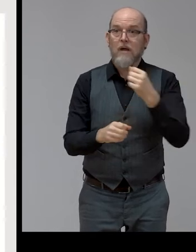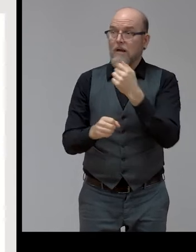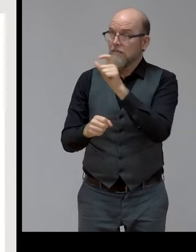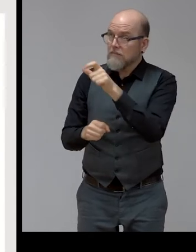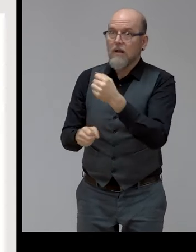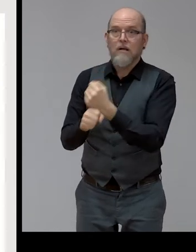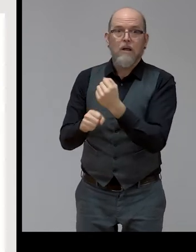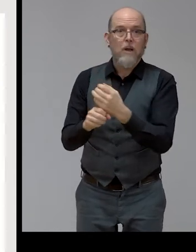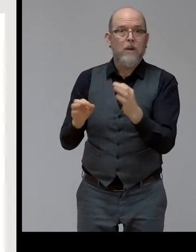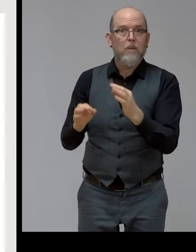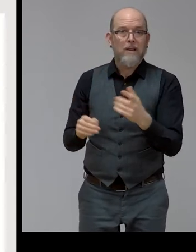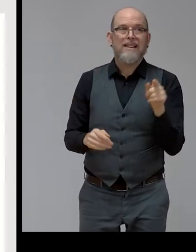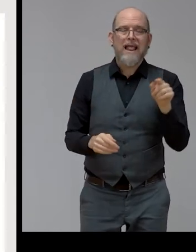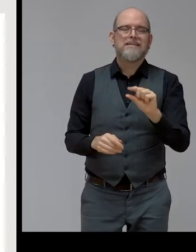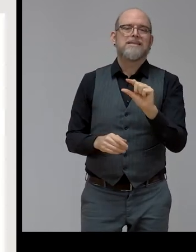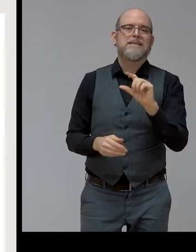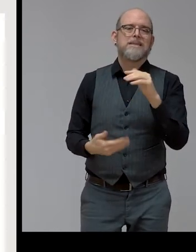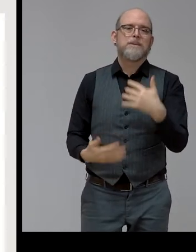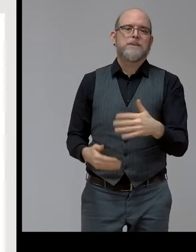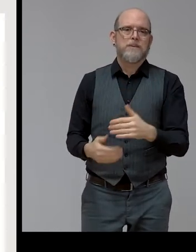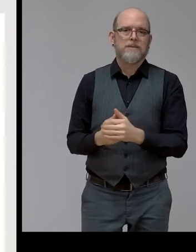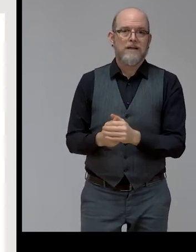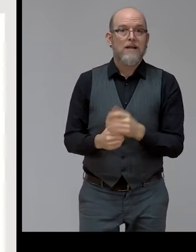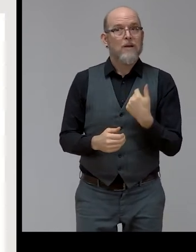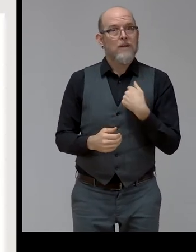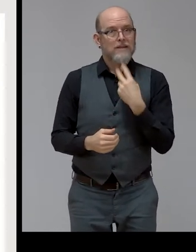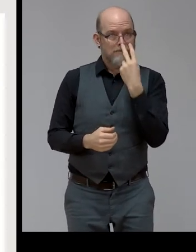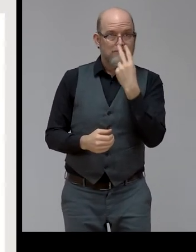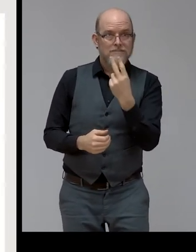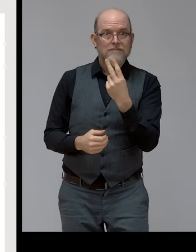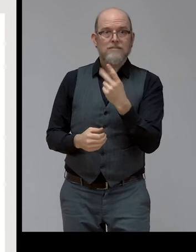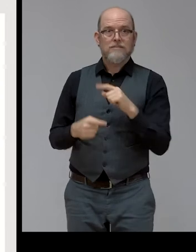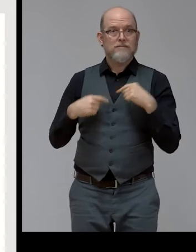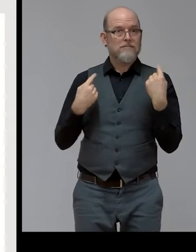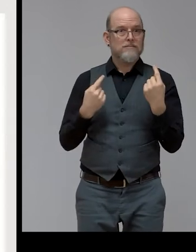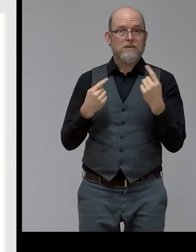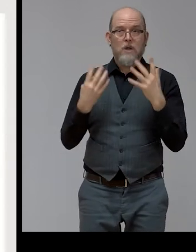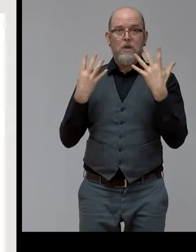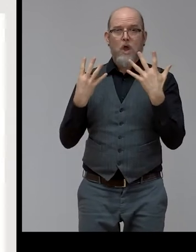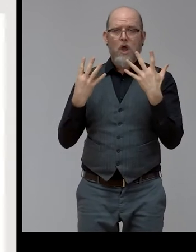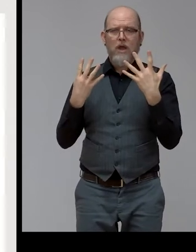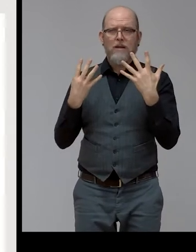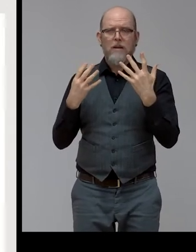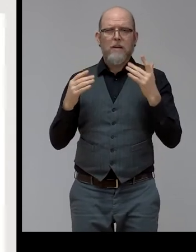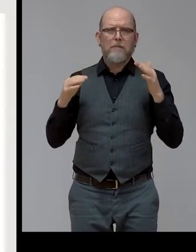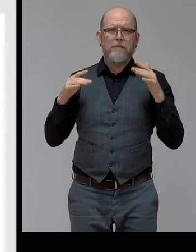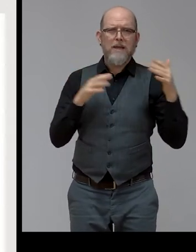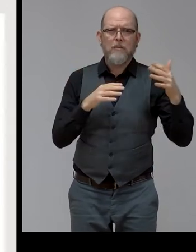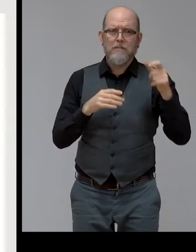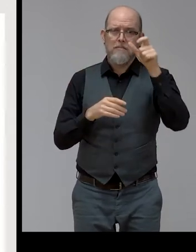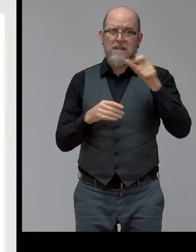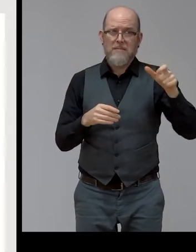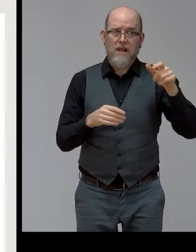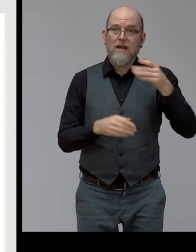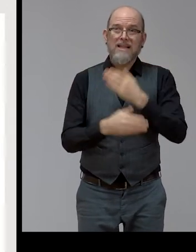low, actually. As far as we know, there are 9 million people with disabilities in Turkey, but